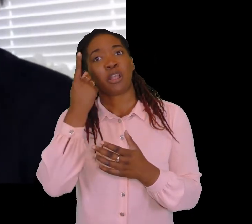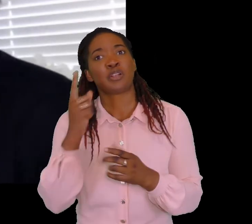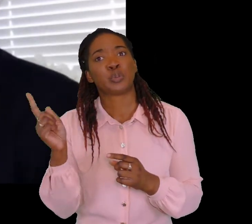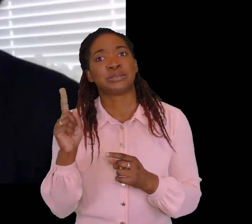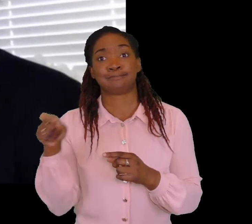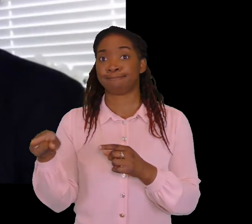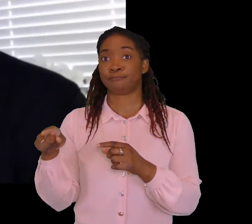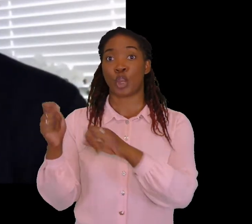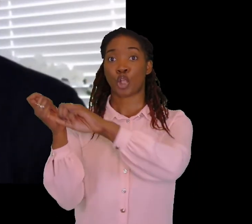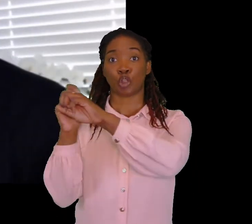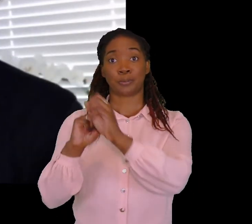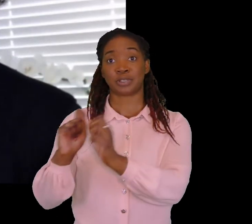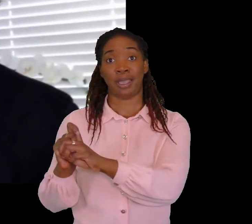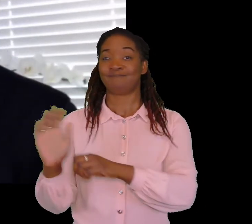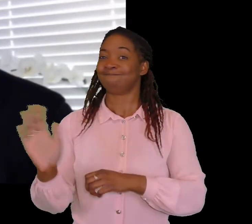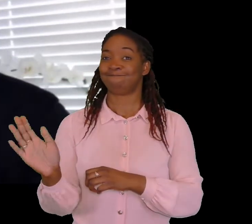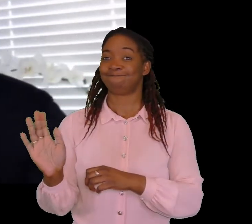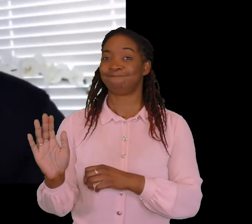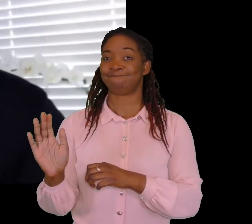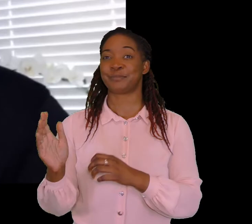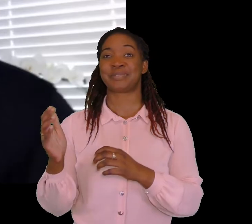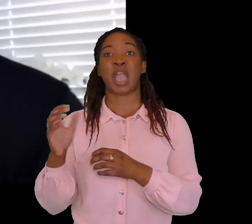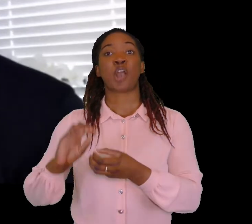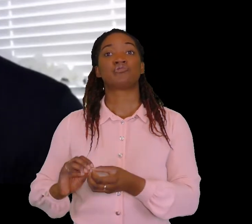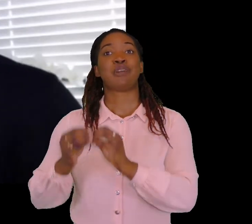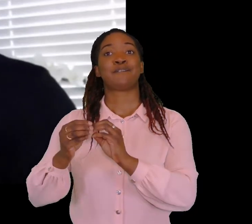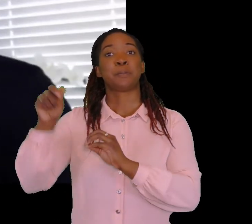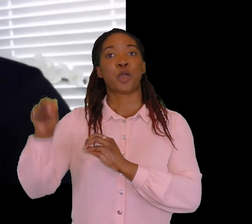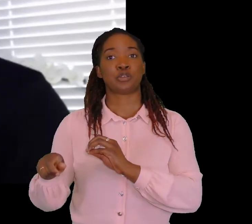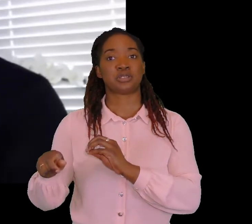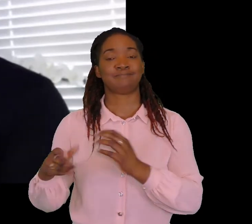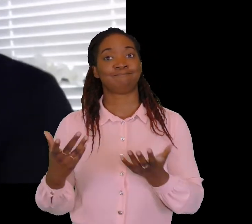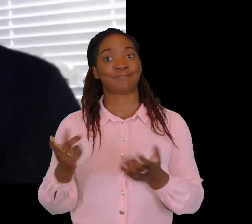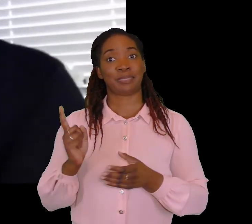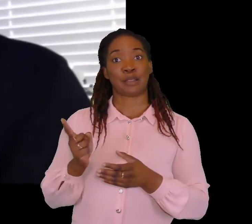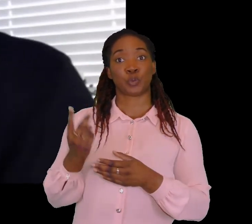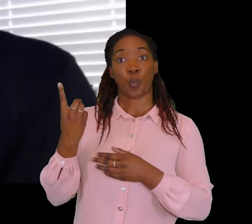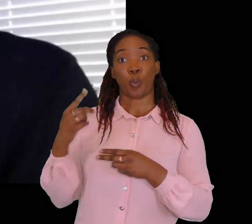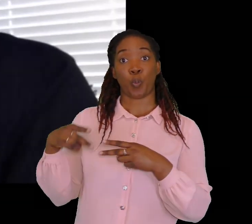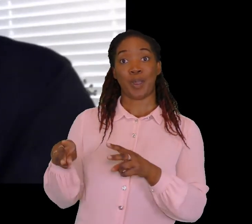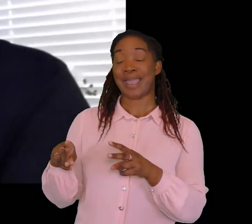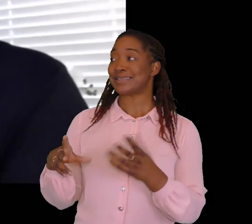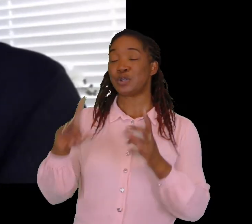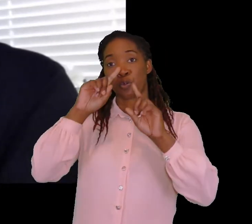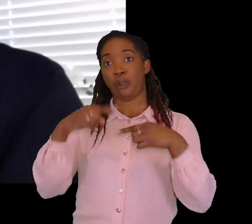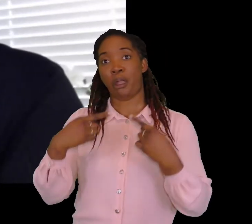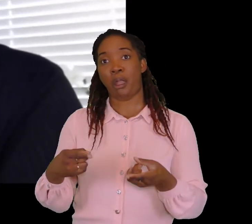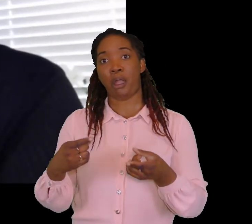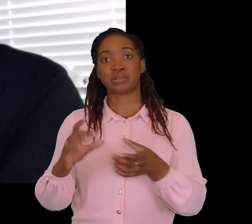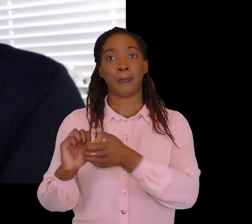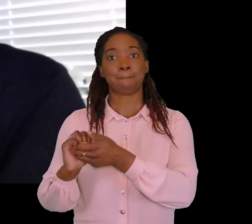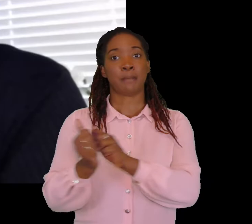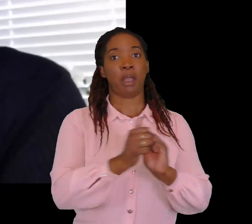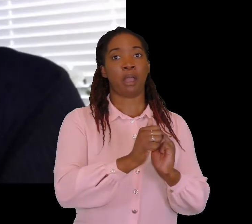sculptor, but as a craftsperson. And that was one way of not being able to make a partnership with the West because